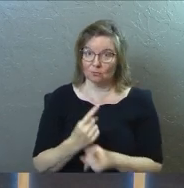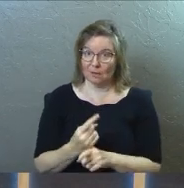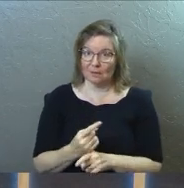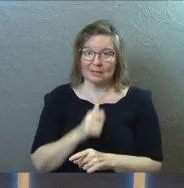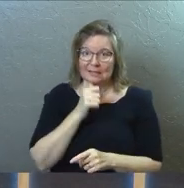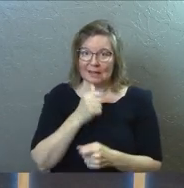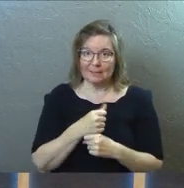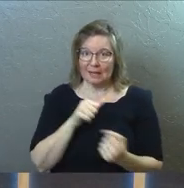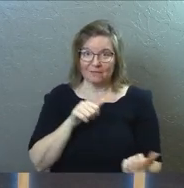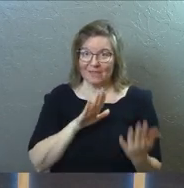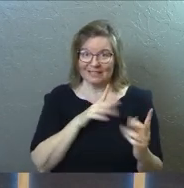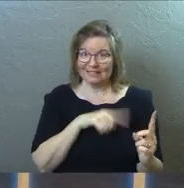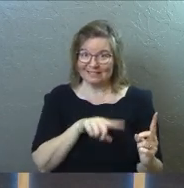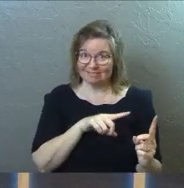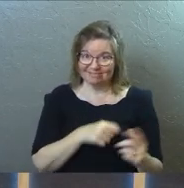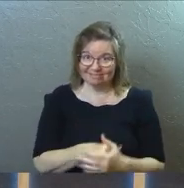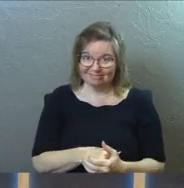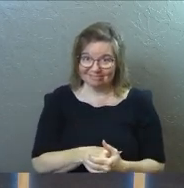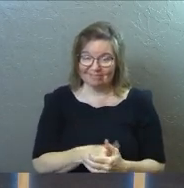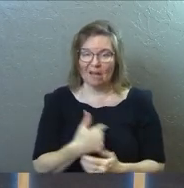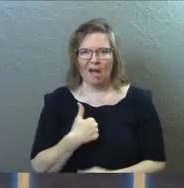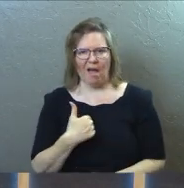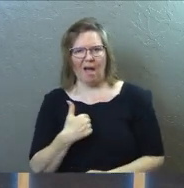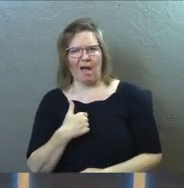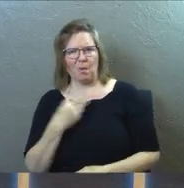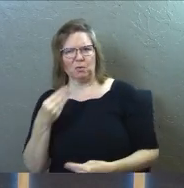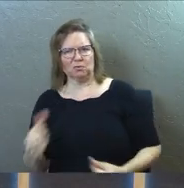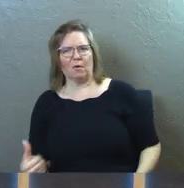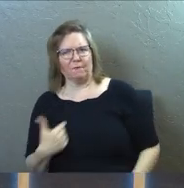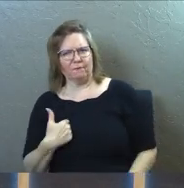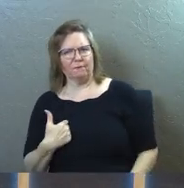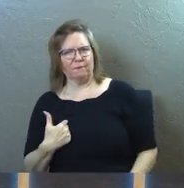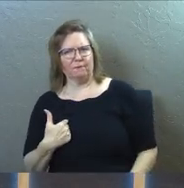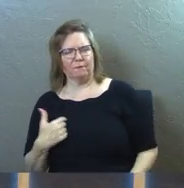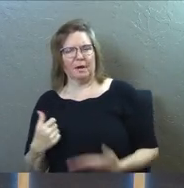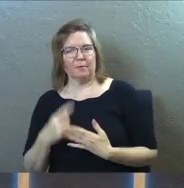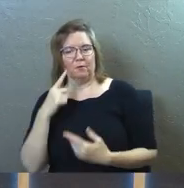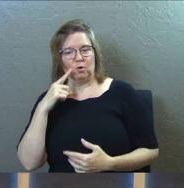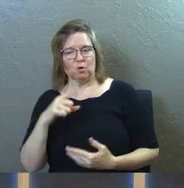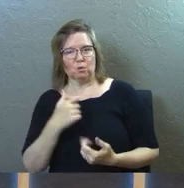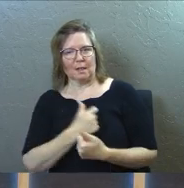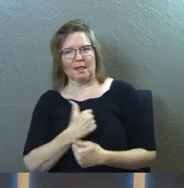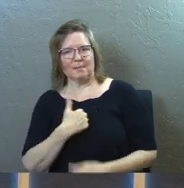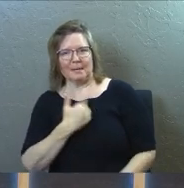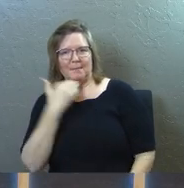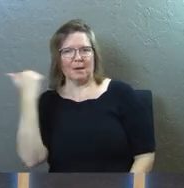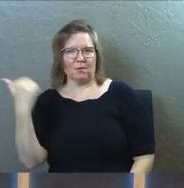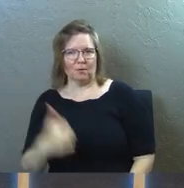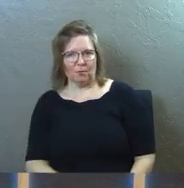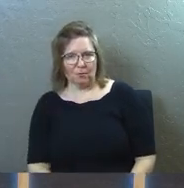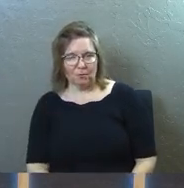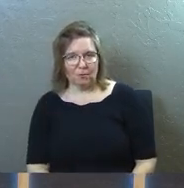Right? Not make them face it. I'm going to solve it. Take it as an opportunity for you to love me better.